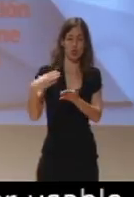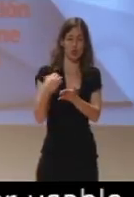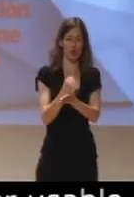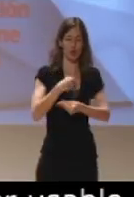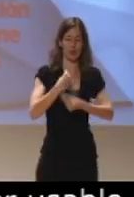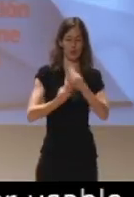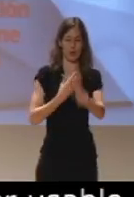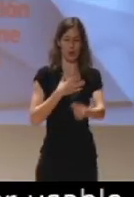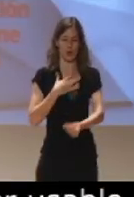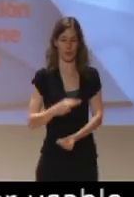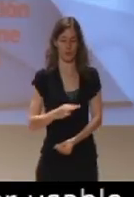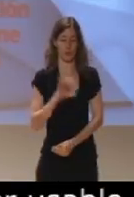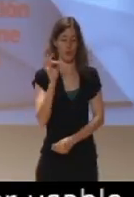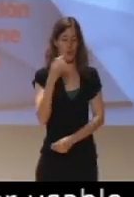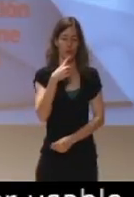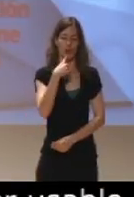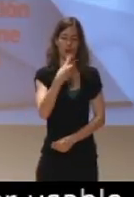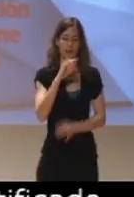all?